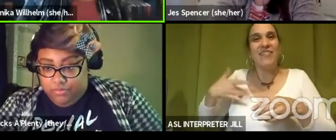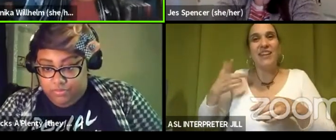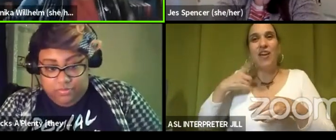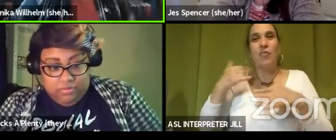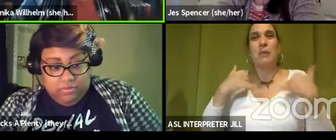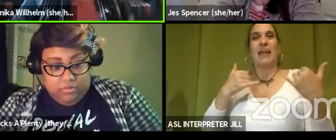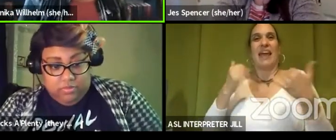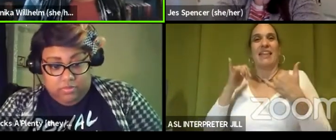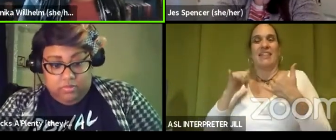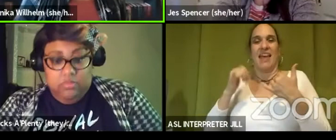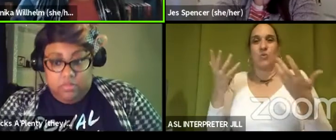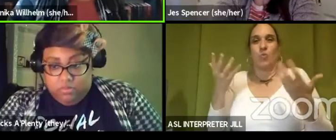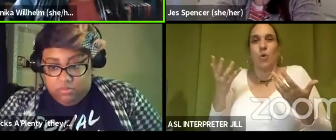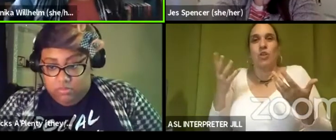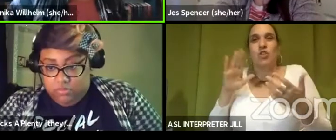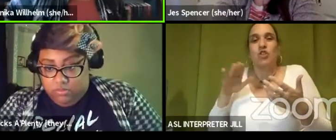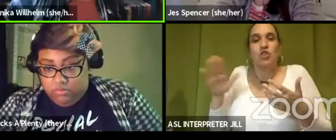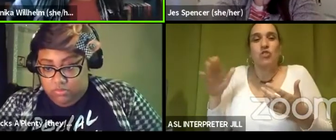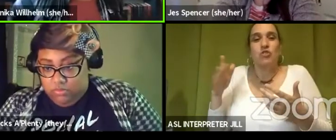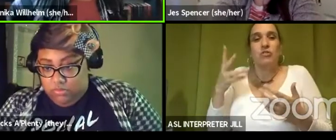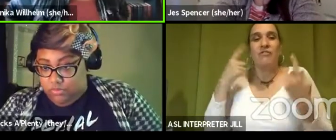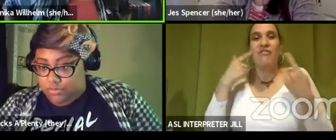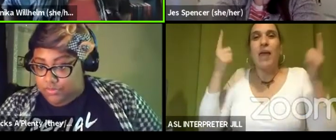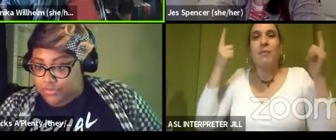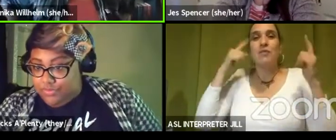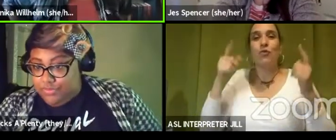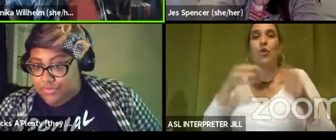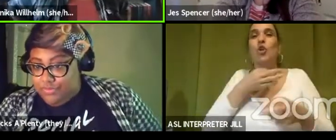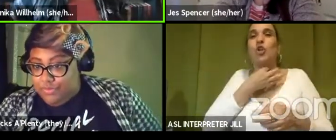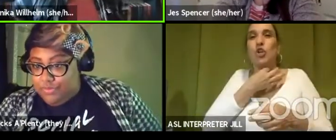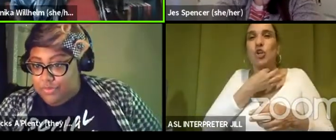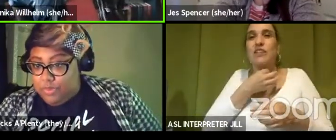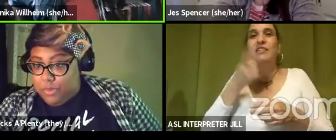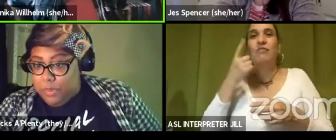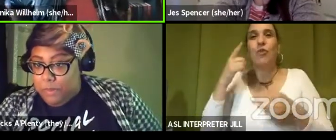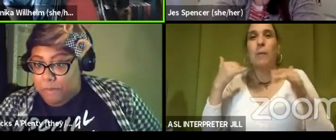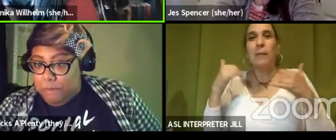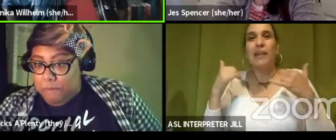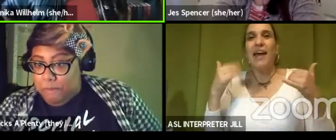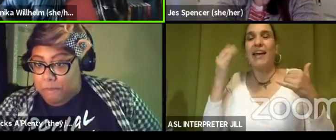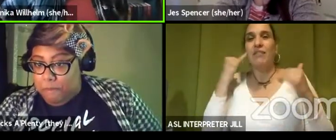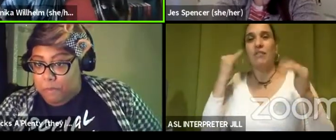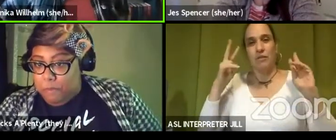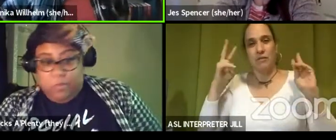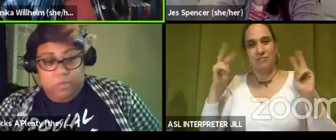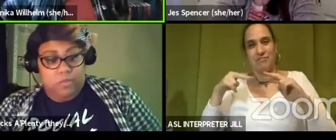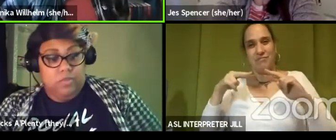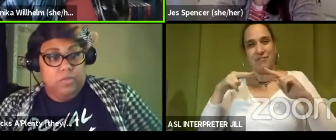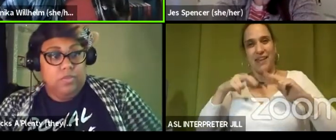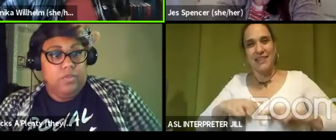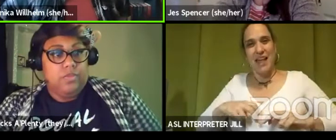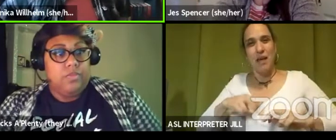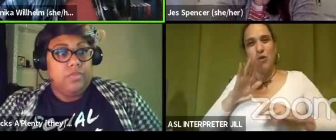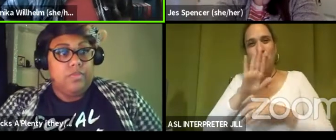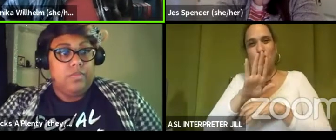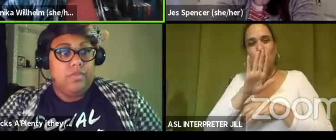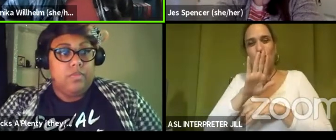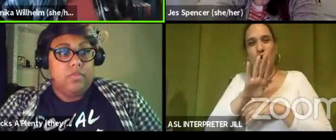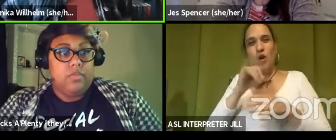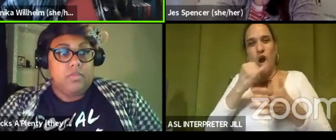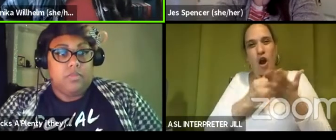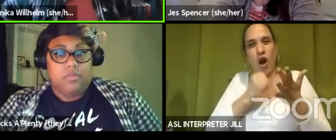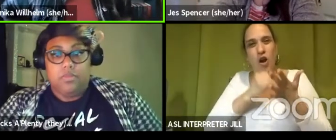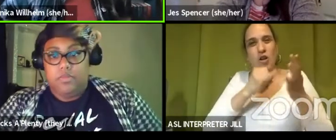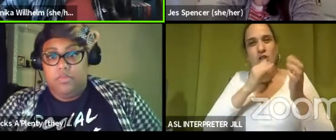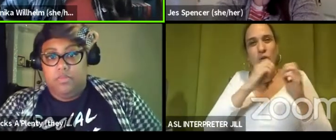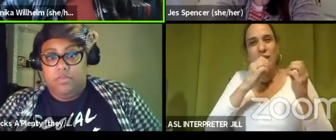doing, like, and curiosity. So I would just say, like, if you are doing examination on your organization, whether you're an arts organization or anything